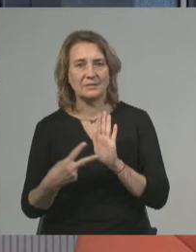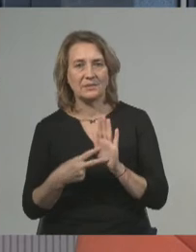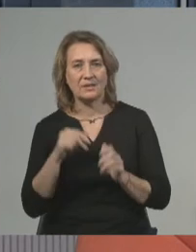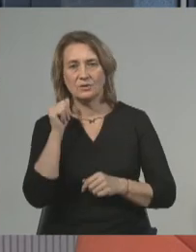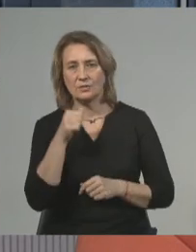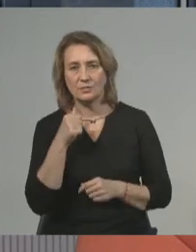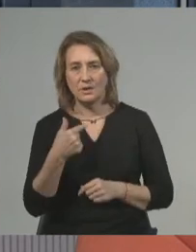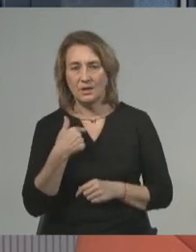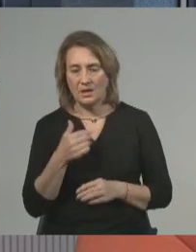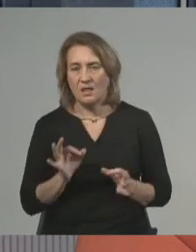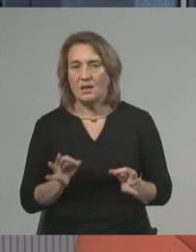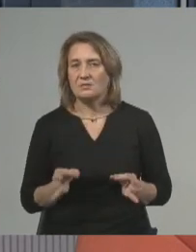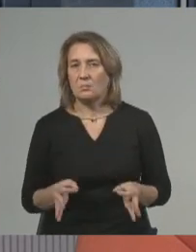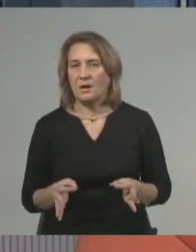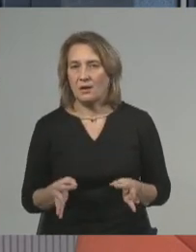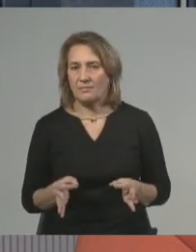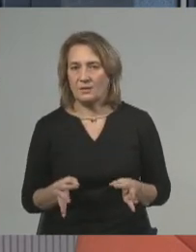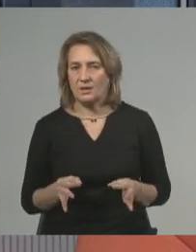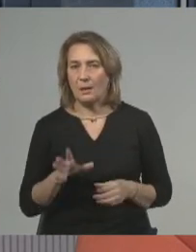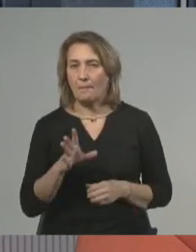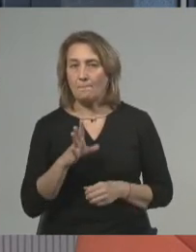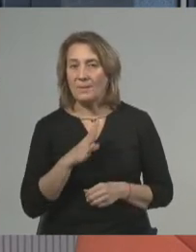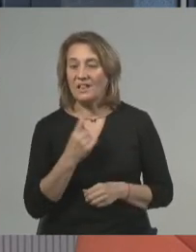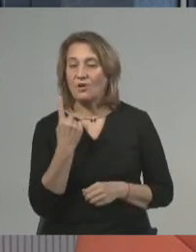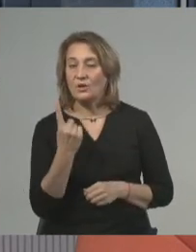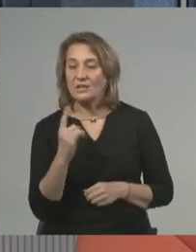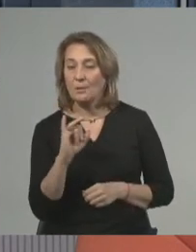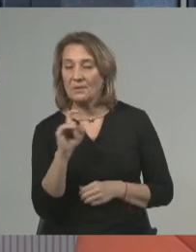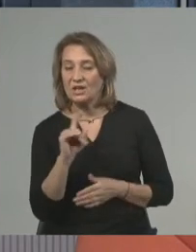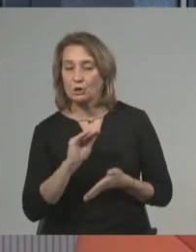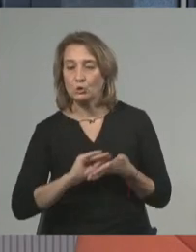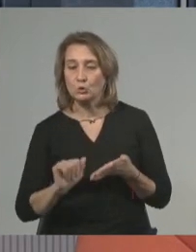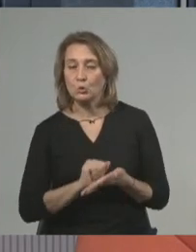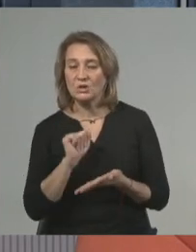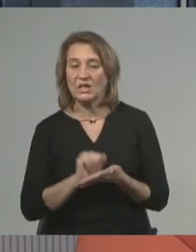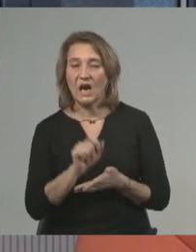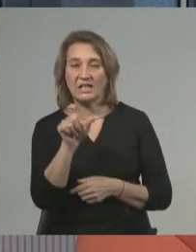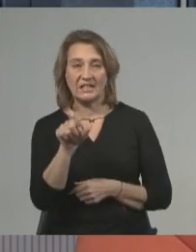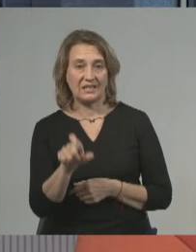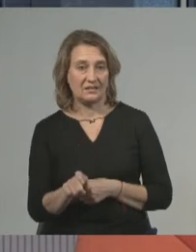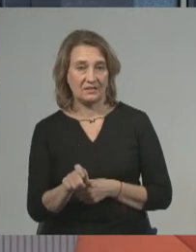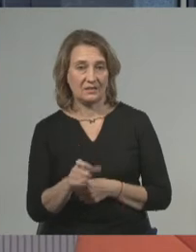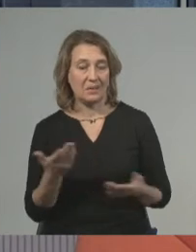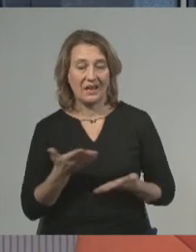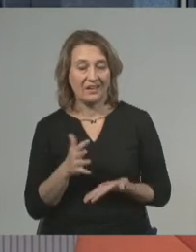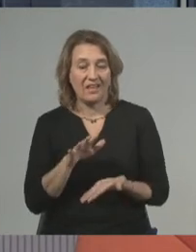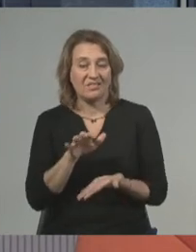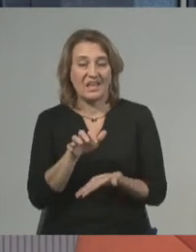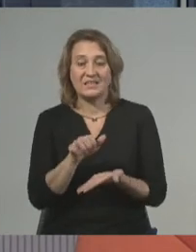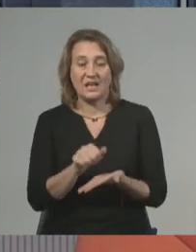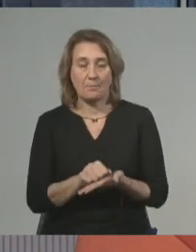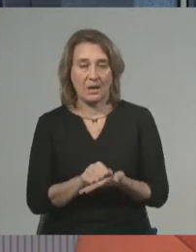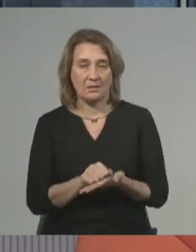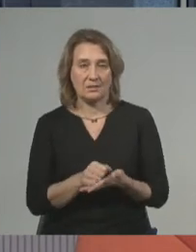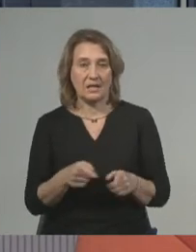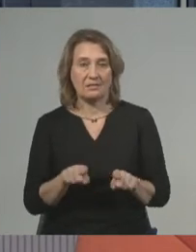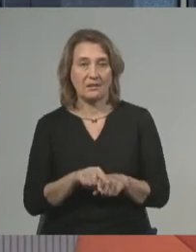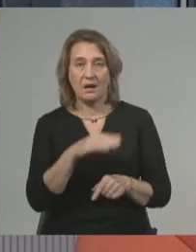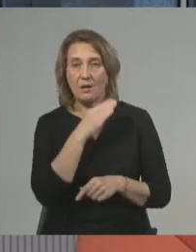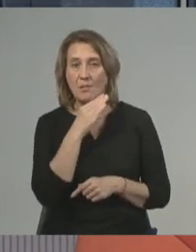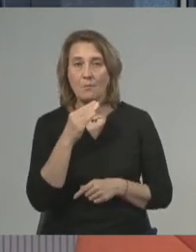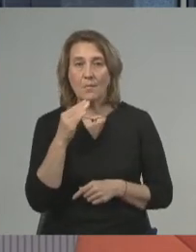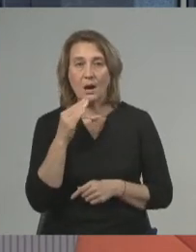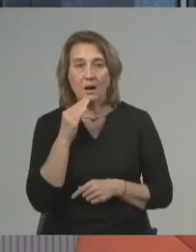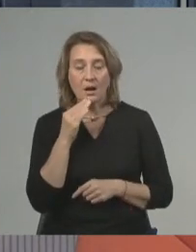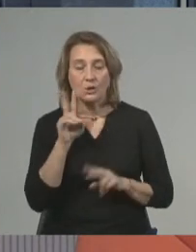journalists who didn't look into the far right as much here who i i think in my own way i also